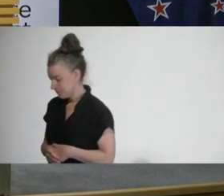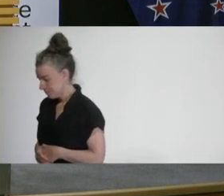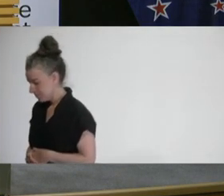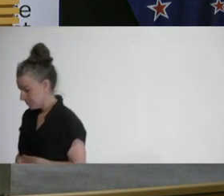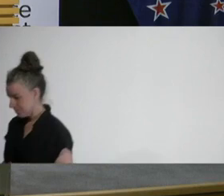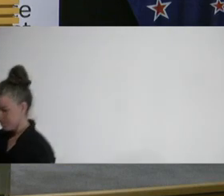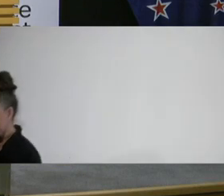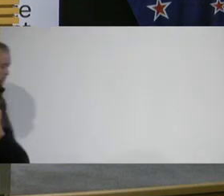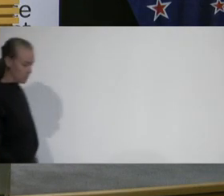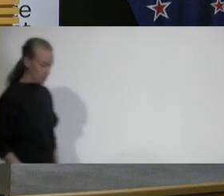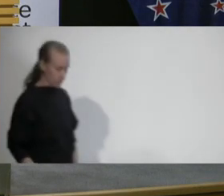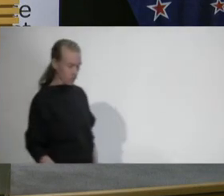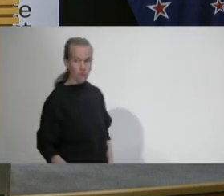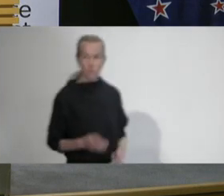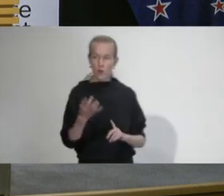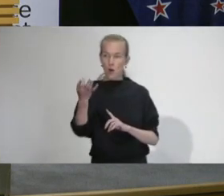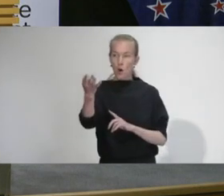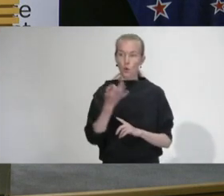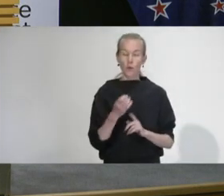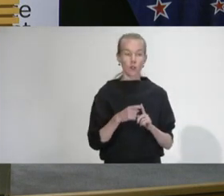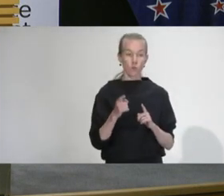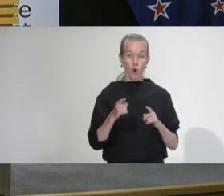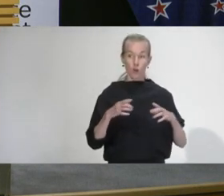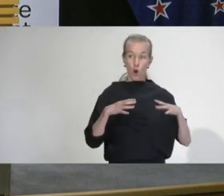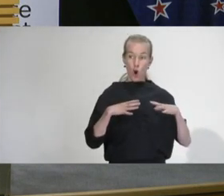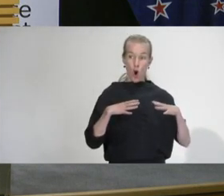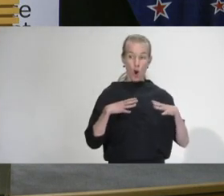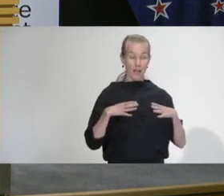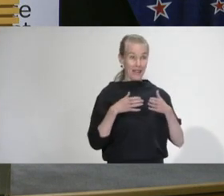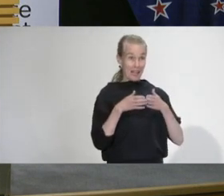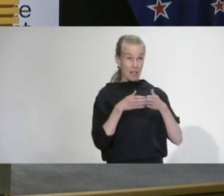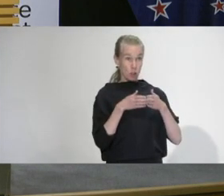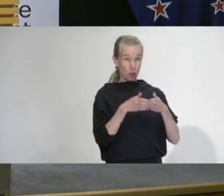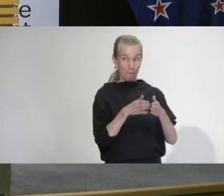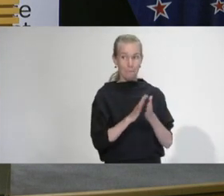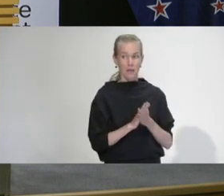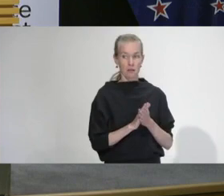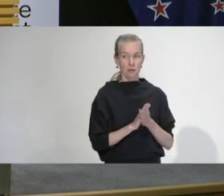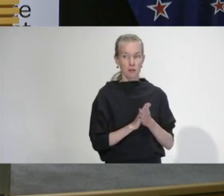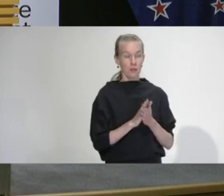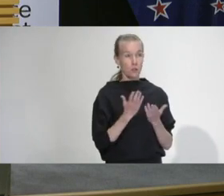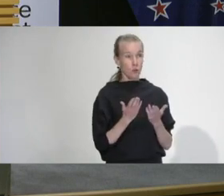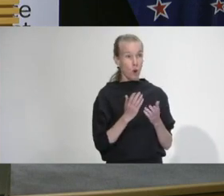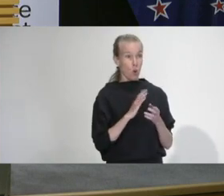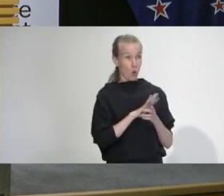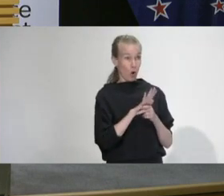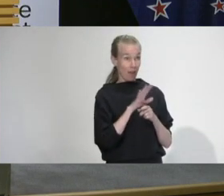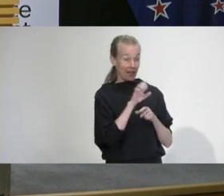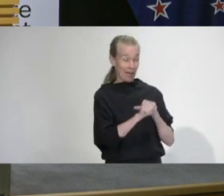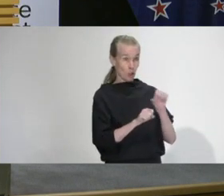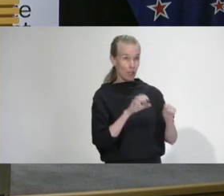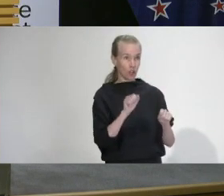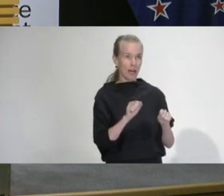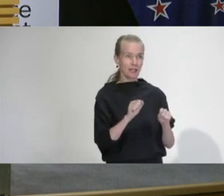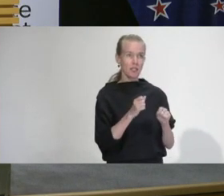said previously that 4 of the cases there were tour guides, interpreters or drivers. Now, I'm just asking, were all 4 of those in the Hawke's